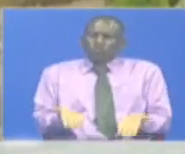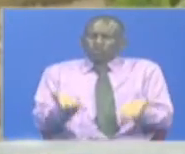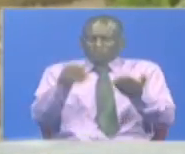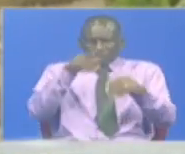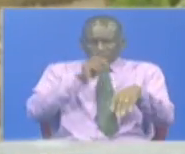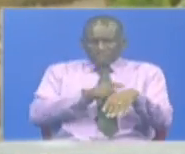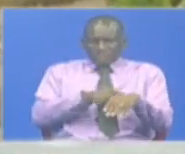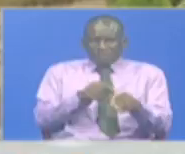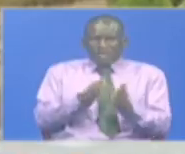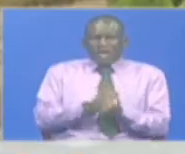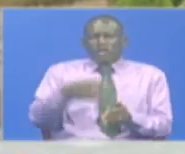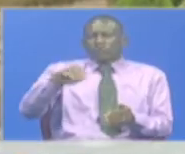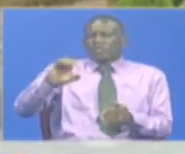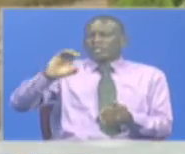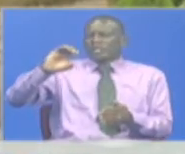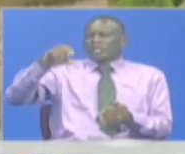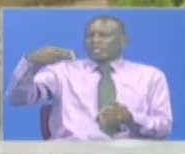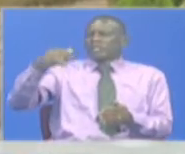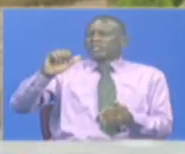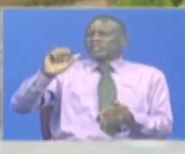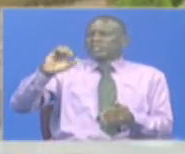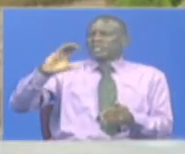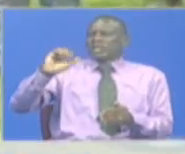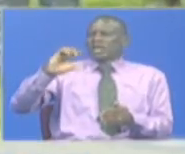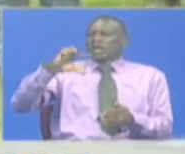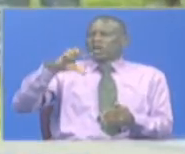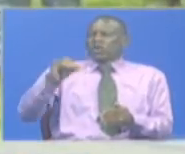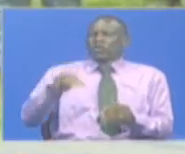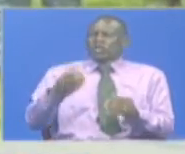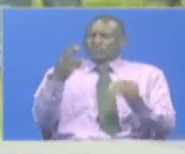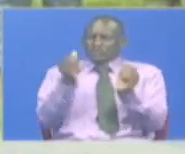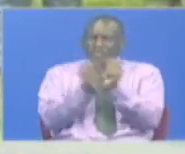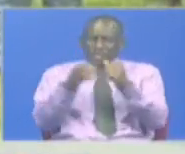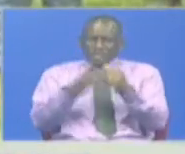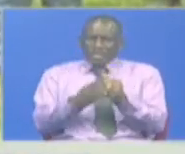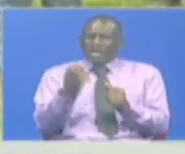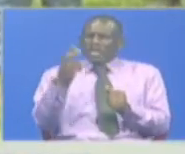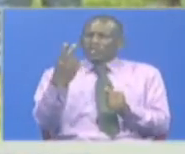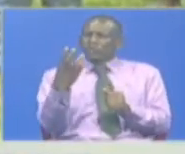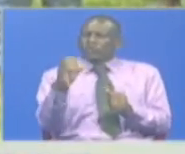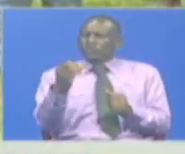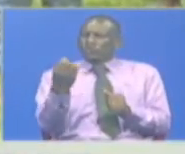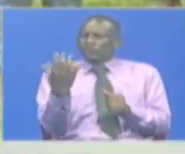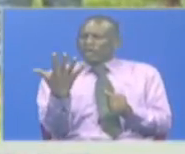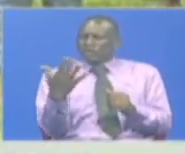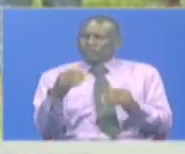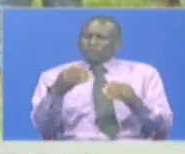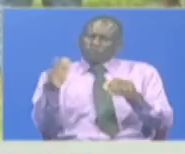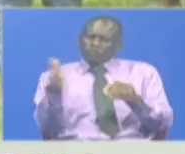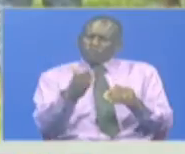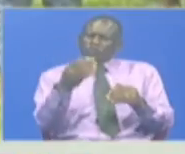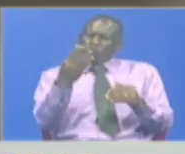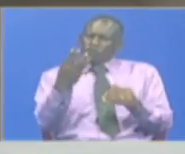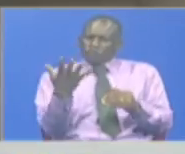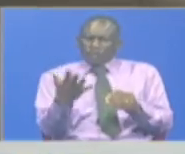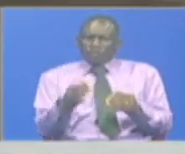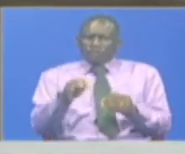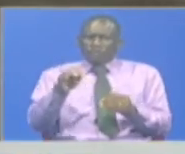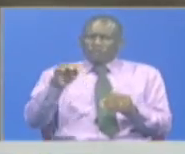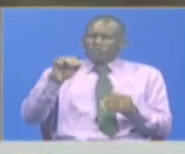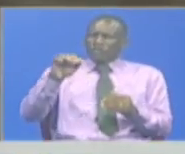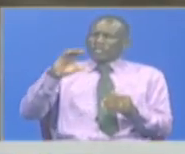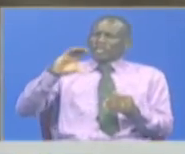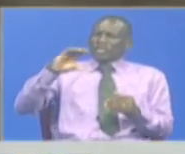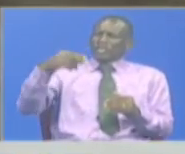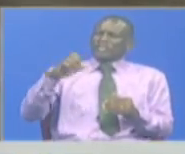win Chicago Marathon in October 2019 at 2:05:45. Lawrence Cherono is expected